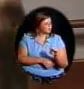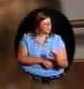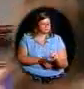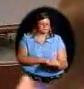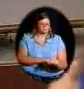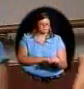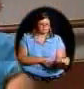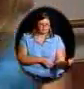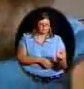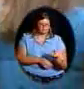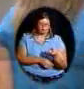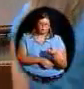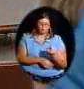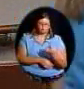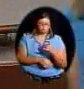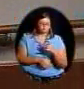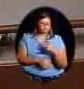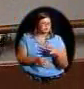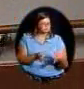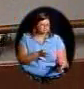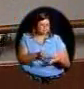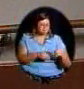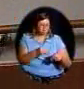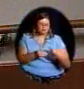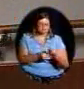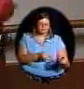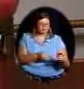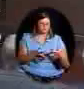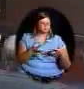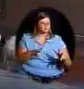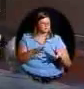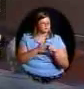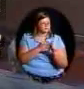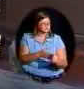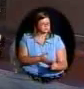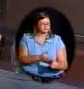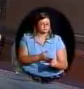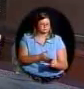I'll tell you a little bit more about them after they've led us in our pledge.